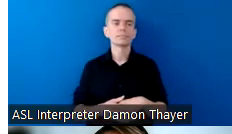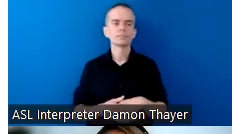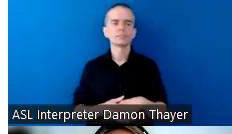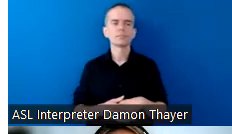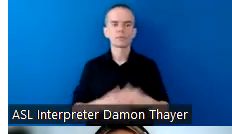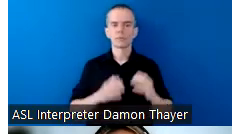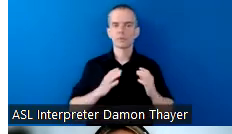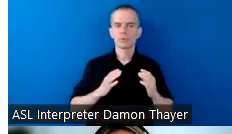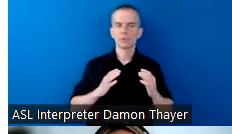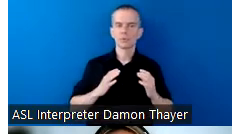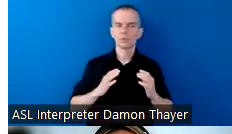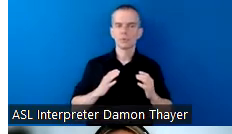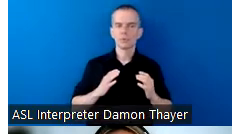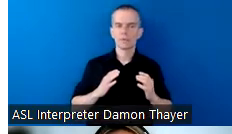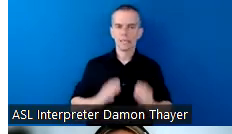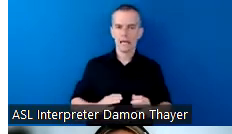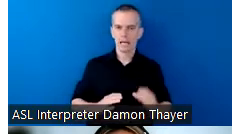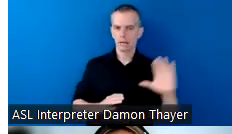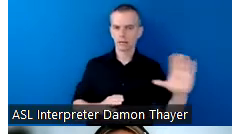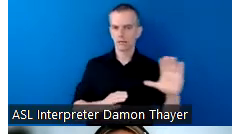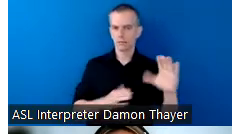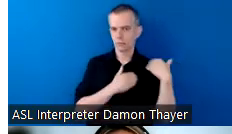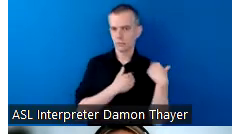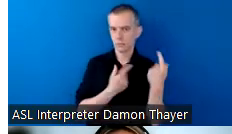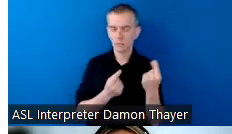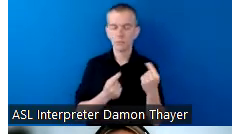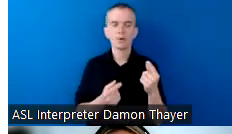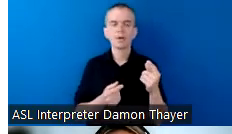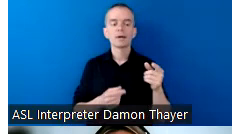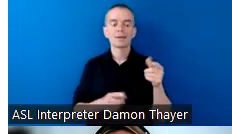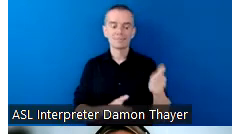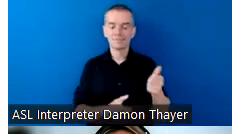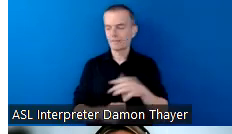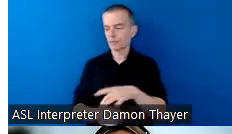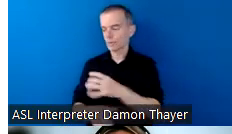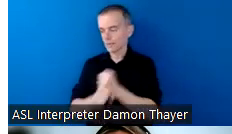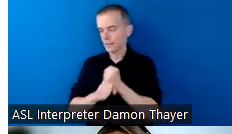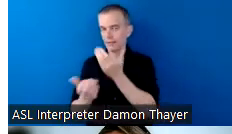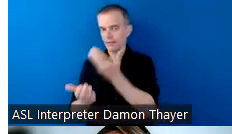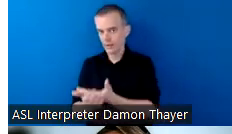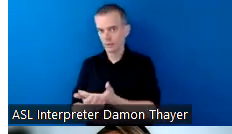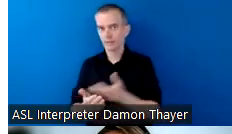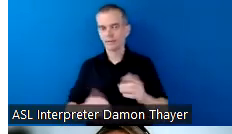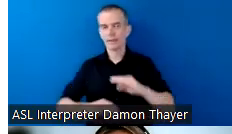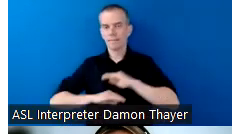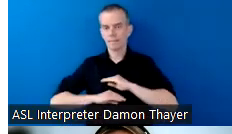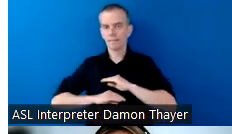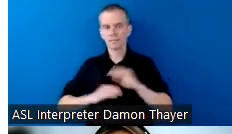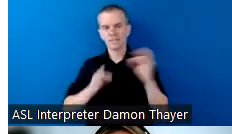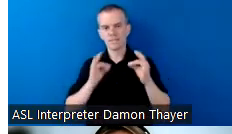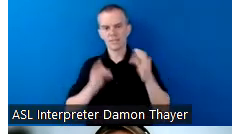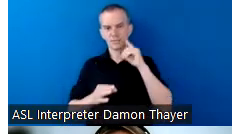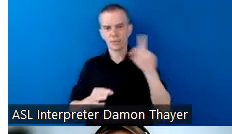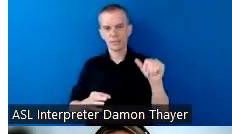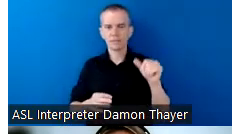client. What they would need to do is provide verification that they meet the Fair Housing Act definition of disabilities, which we'll